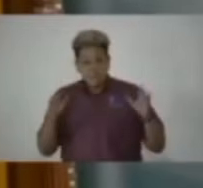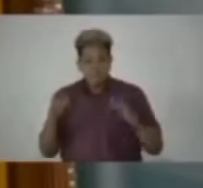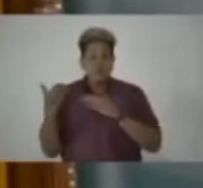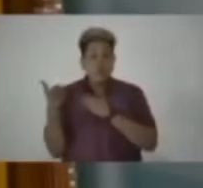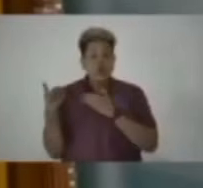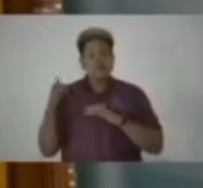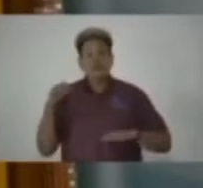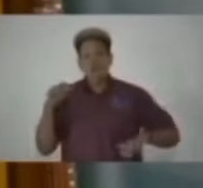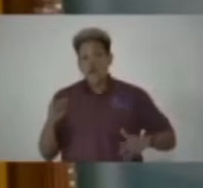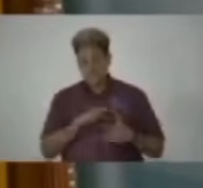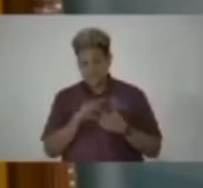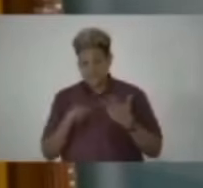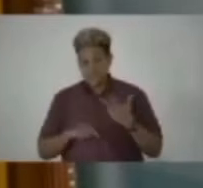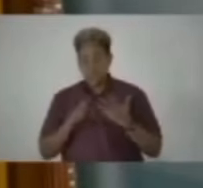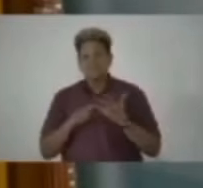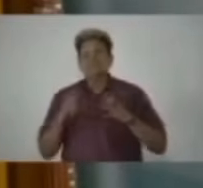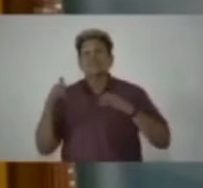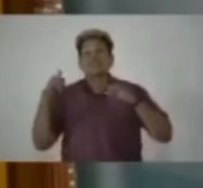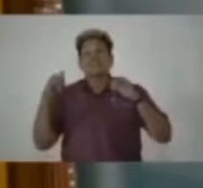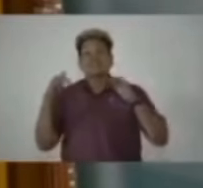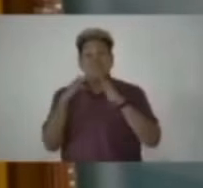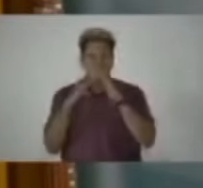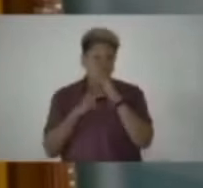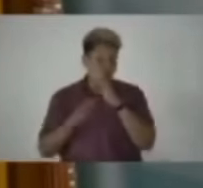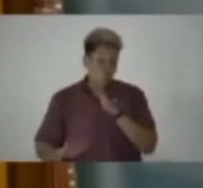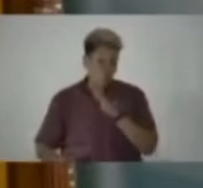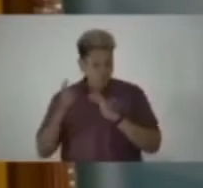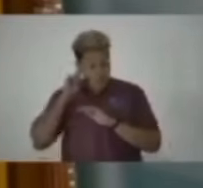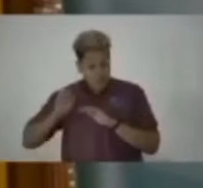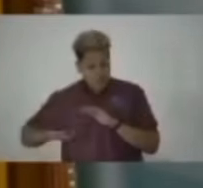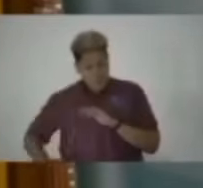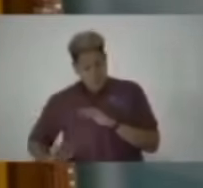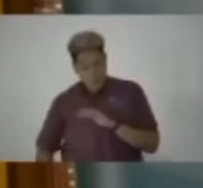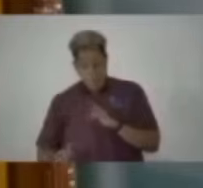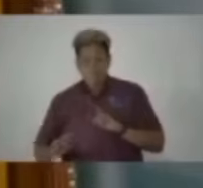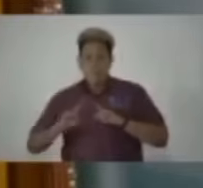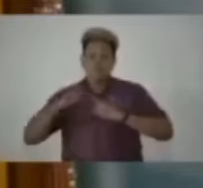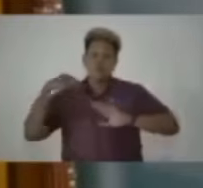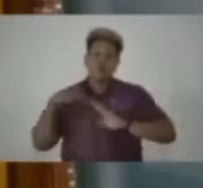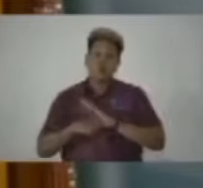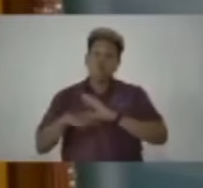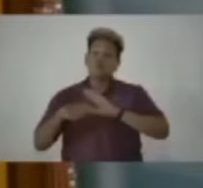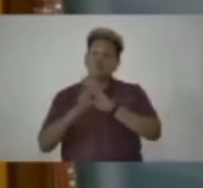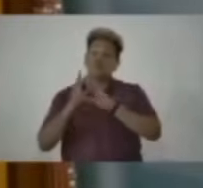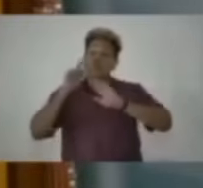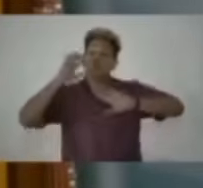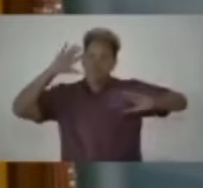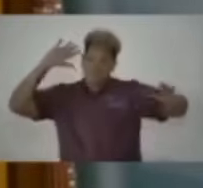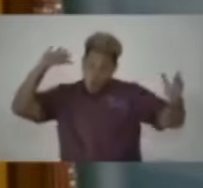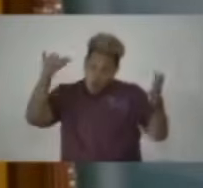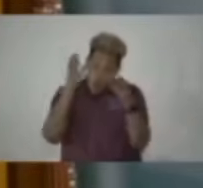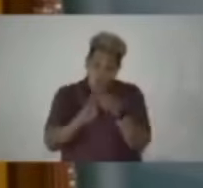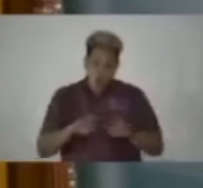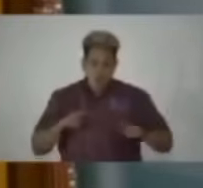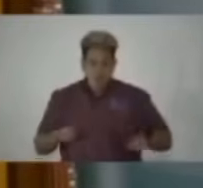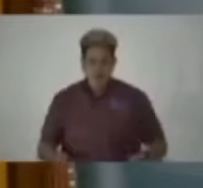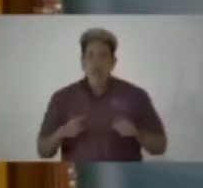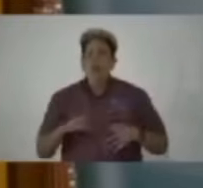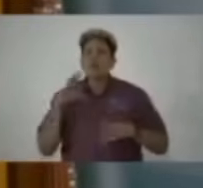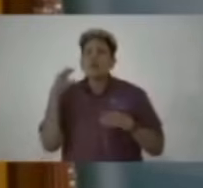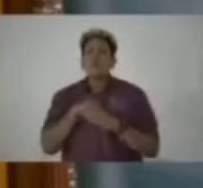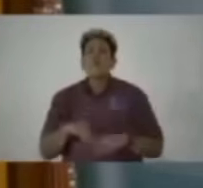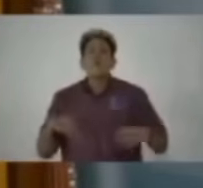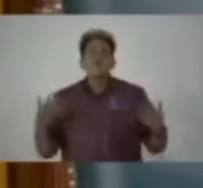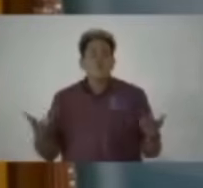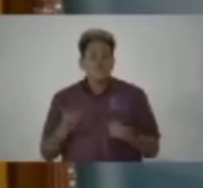and Accountability Act, the Standing Orders, and a comprehensive review of all,